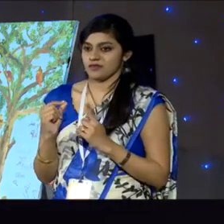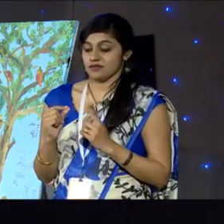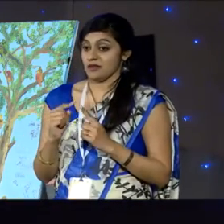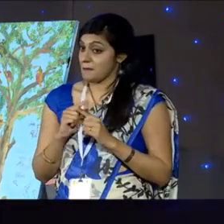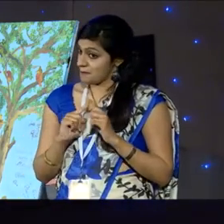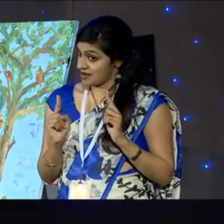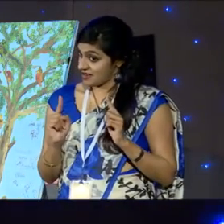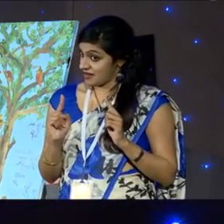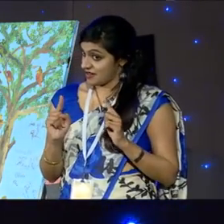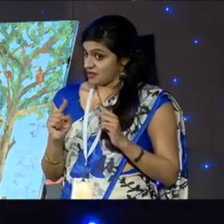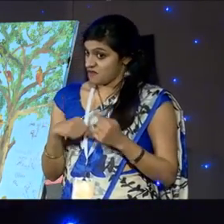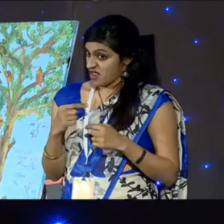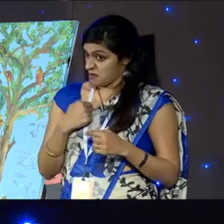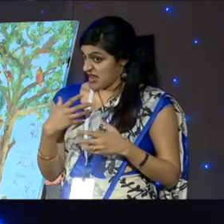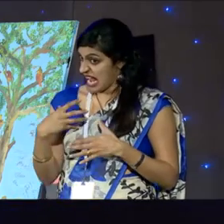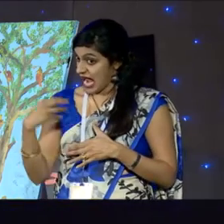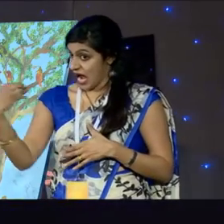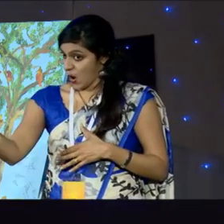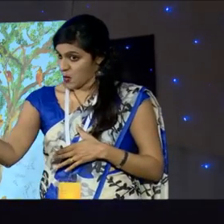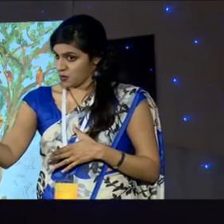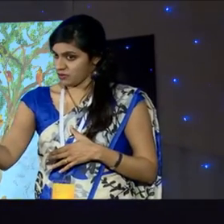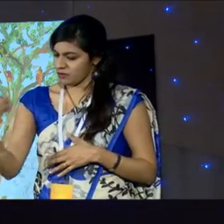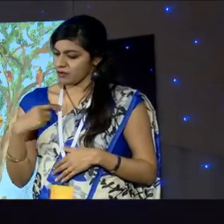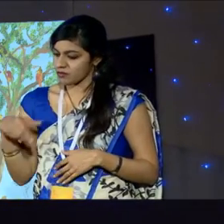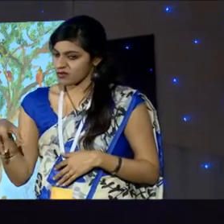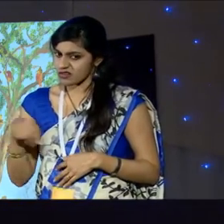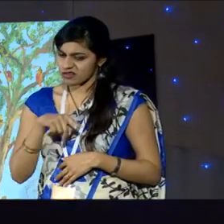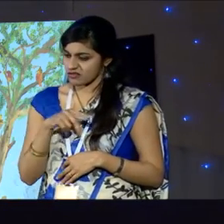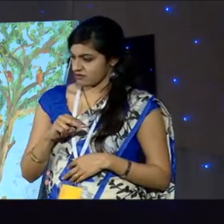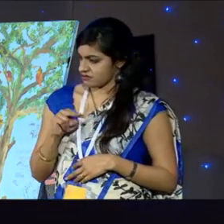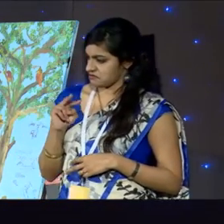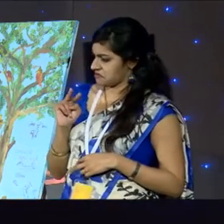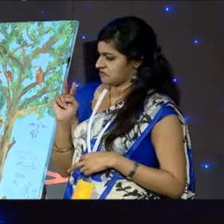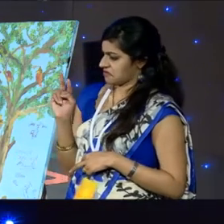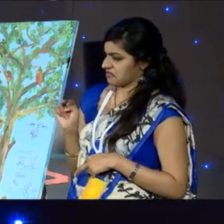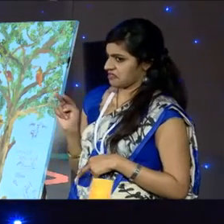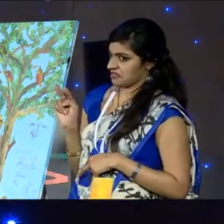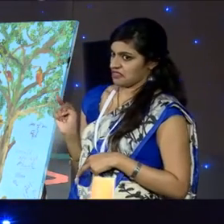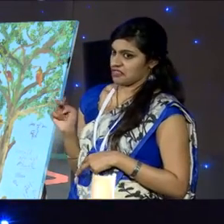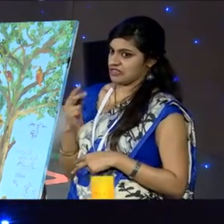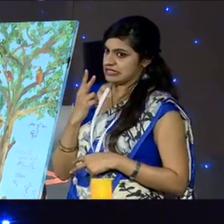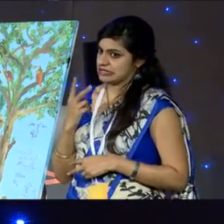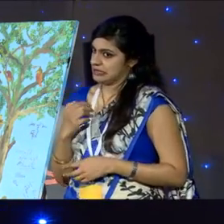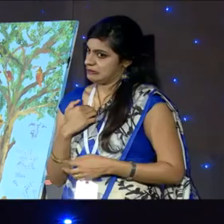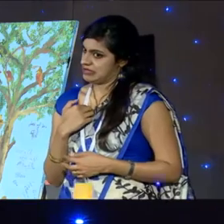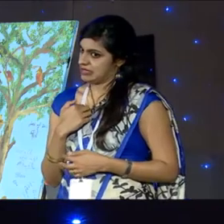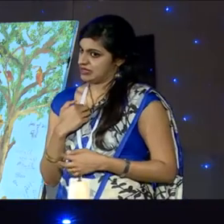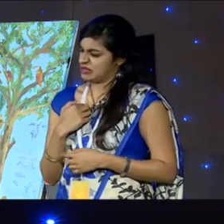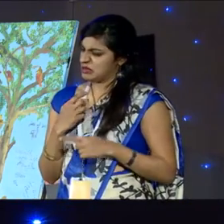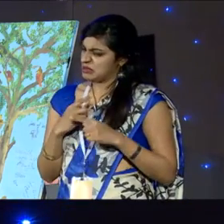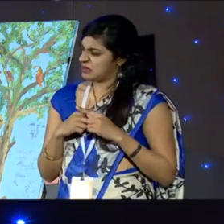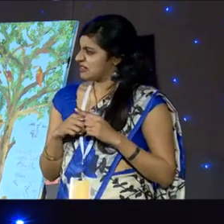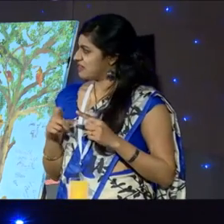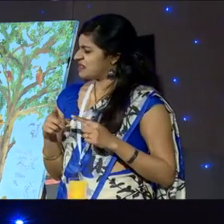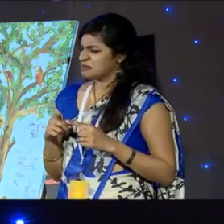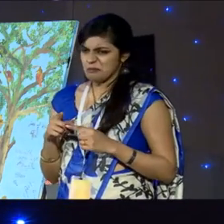I go out, people look at me differently, you know, like, oh. And for a long time,